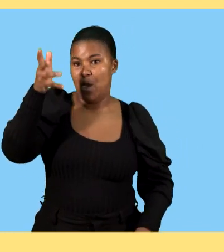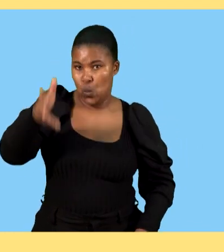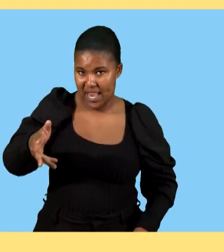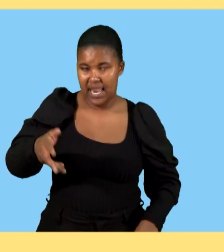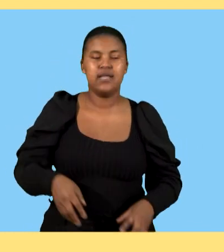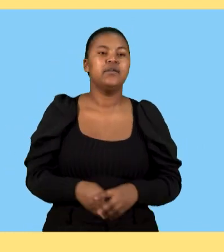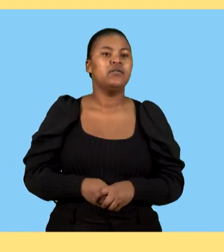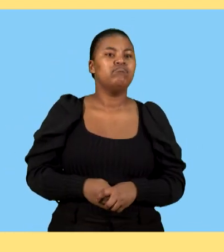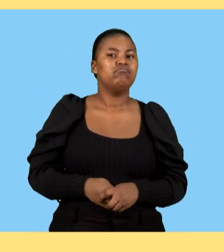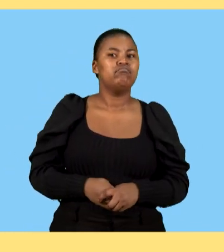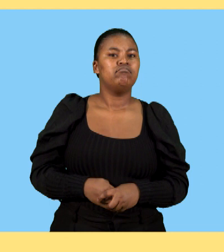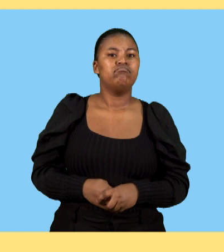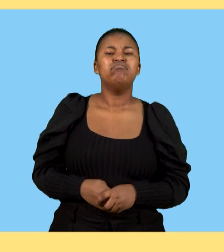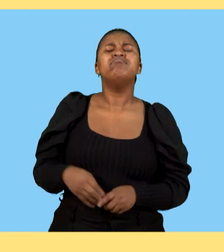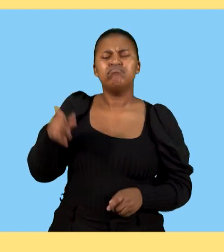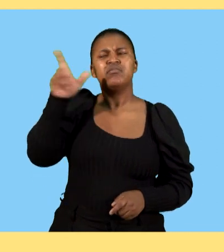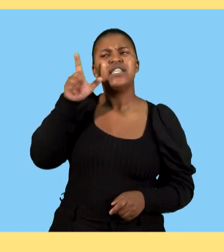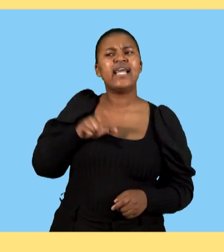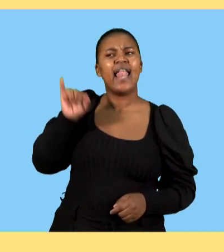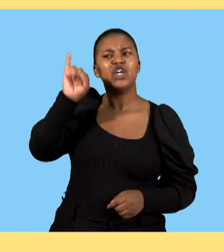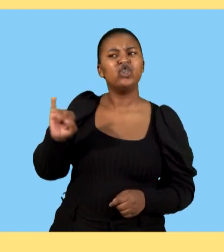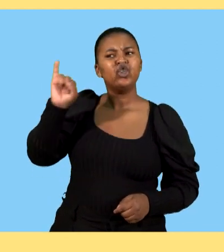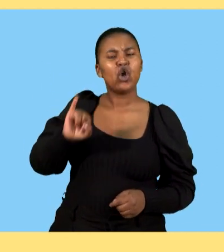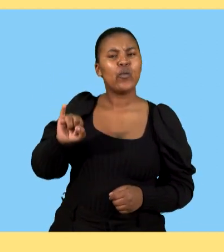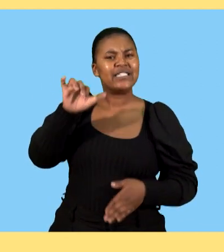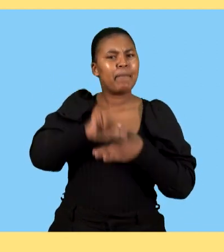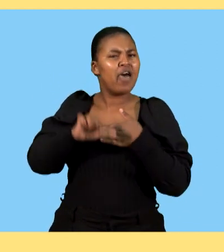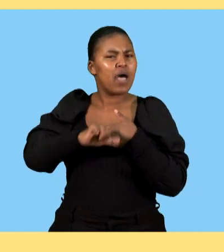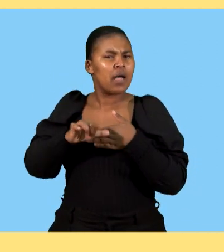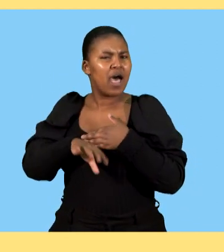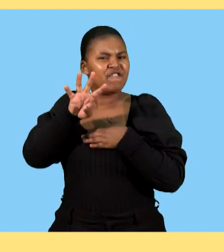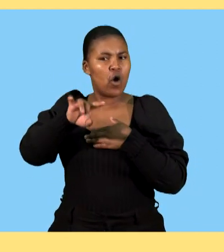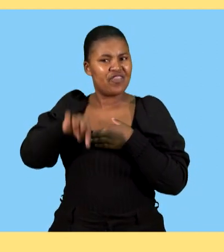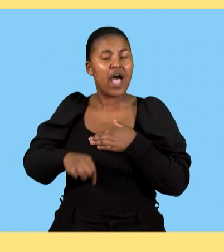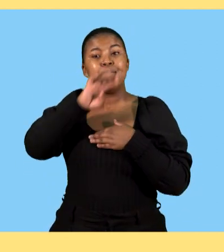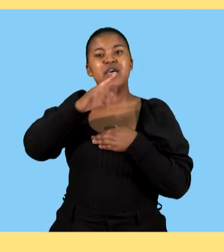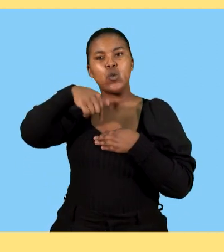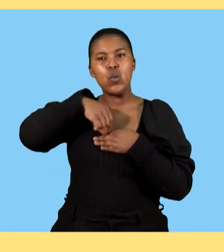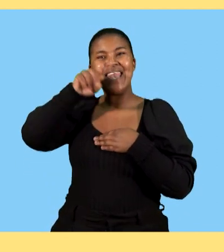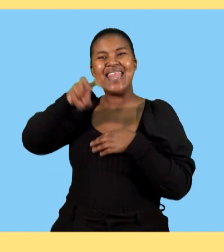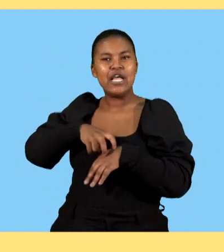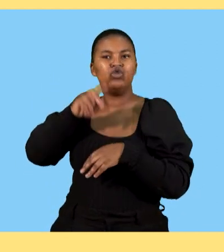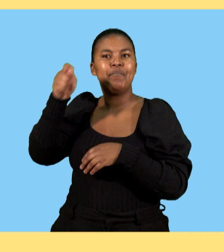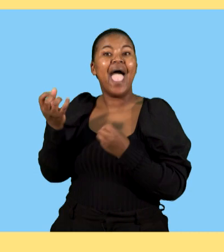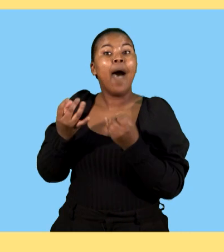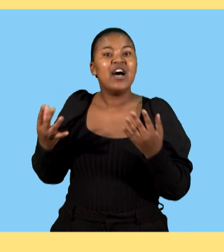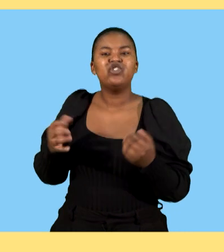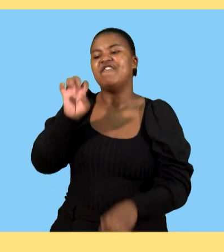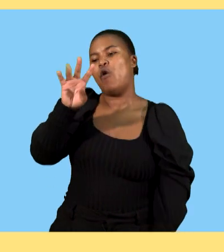are told that insurance premium is 4,000 per month. That means we are owing 4,000 to the insurance